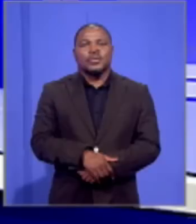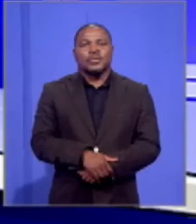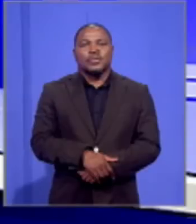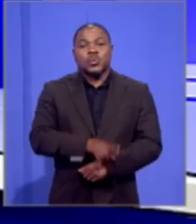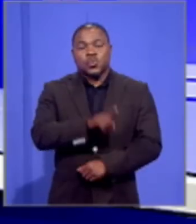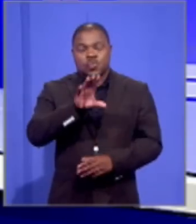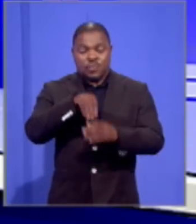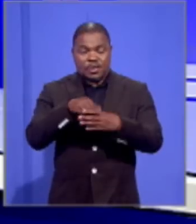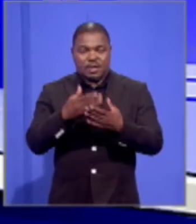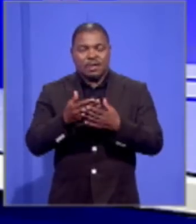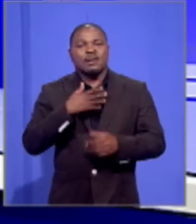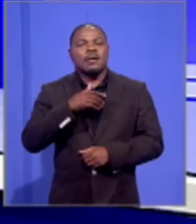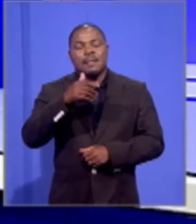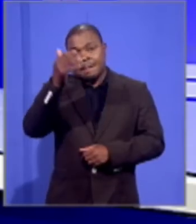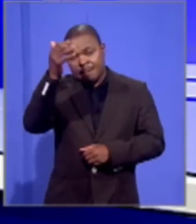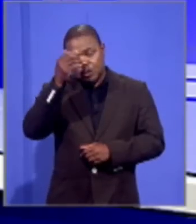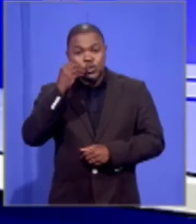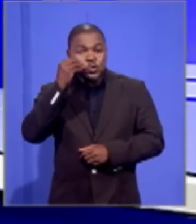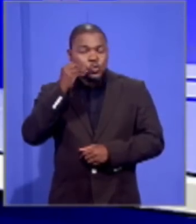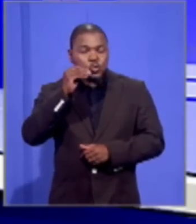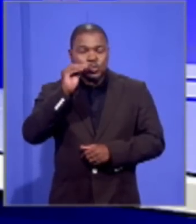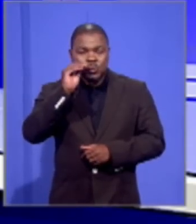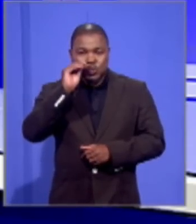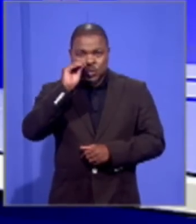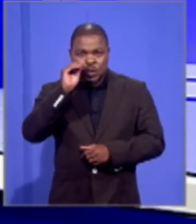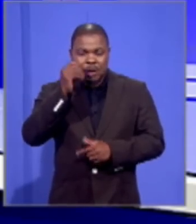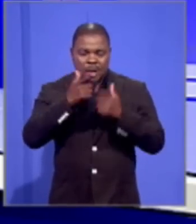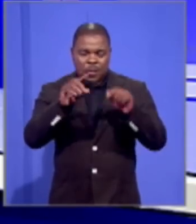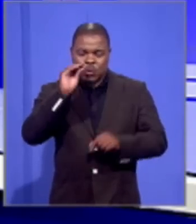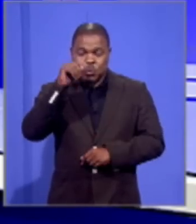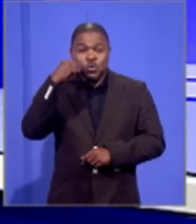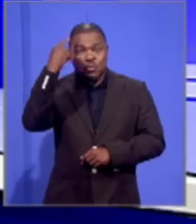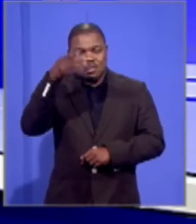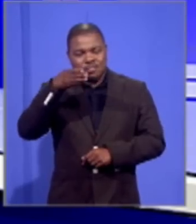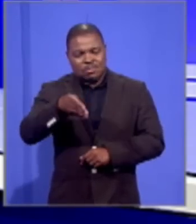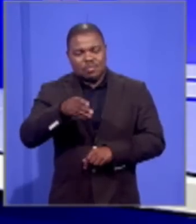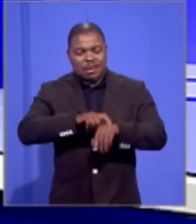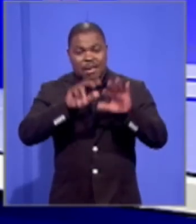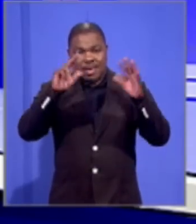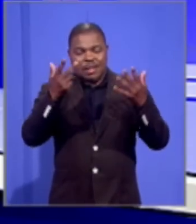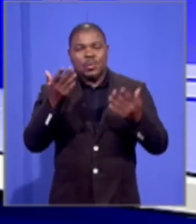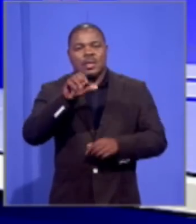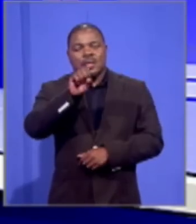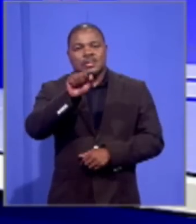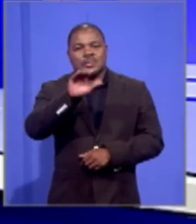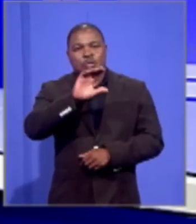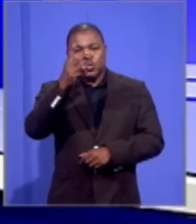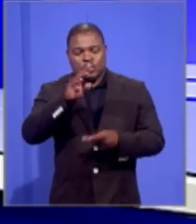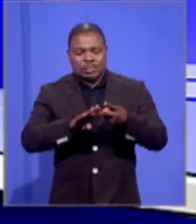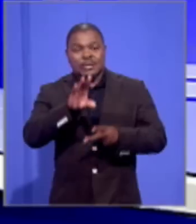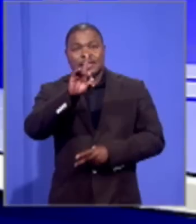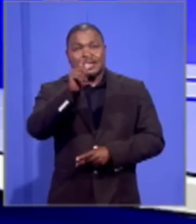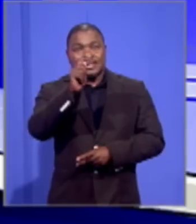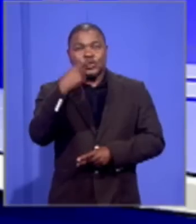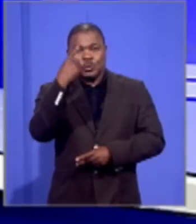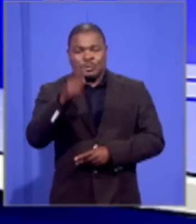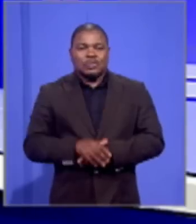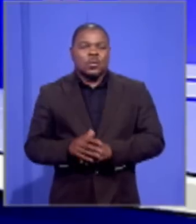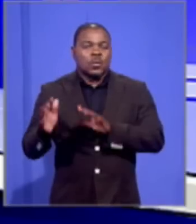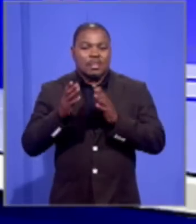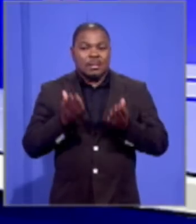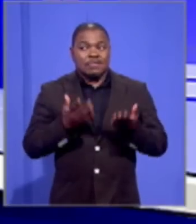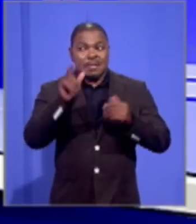tema ba sehlopha sa ditaba tša Sesotho ba tla lefa tšona ka iri ya seswai mo go SABC 2 le go DTT go SASA go